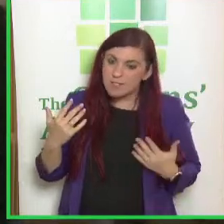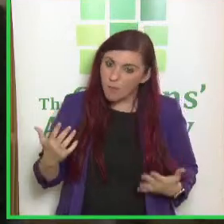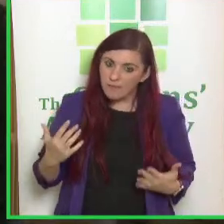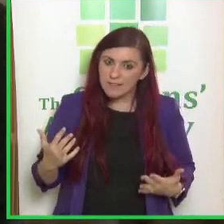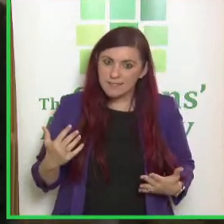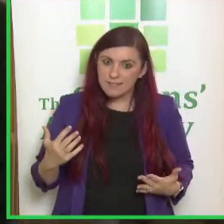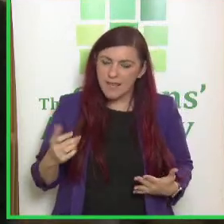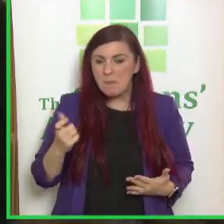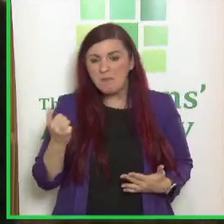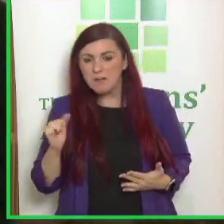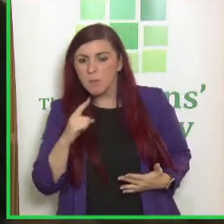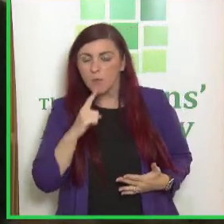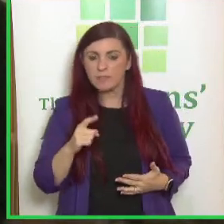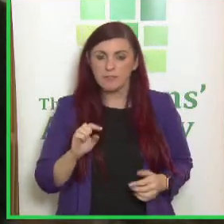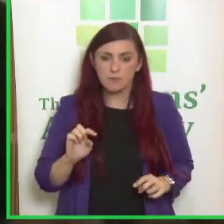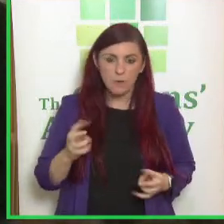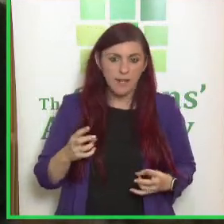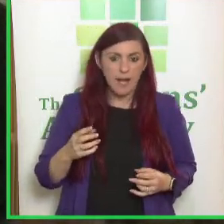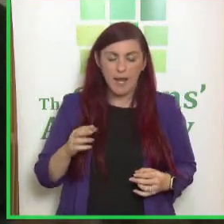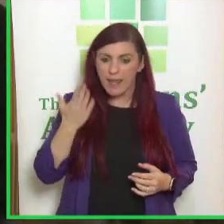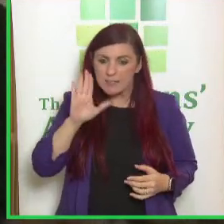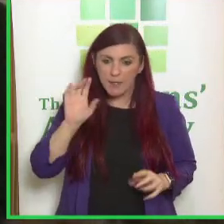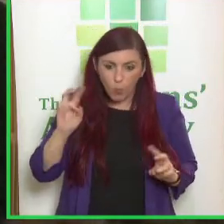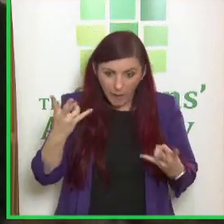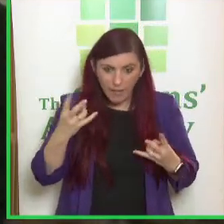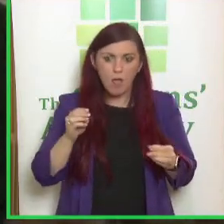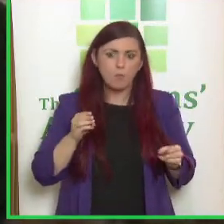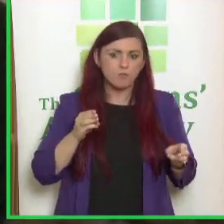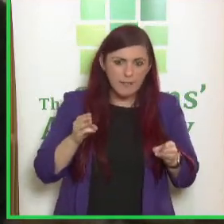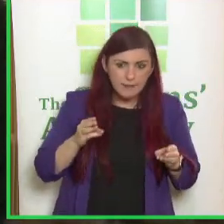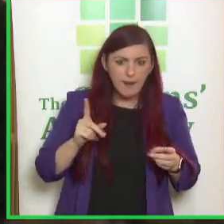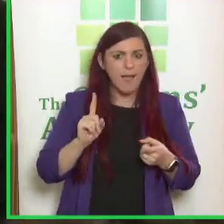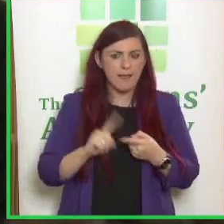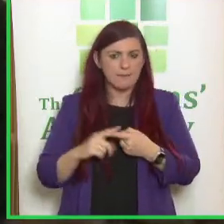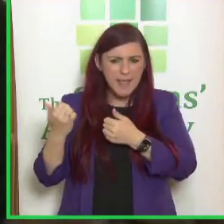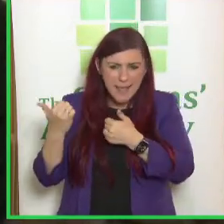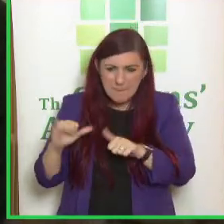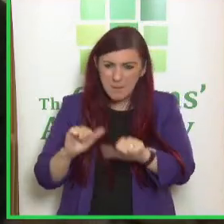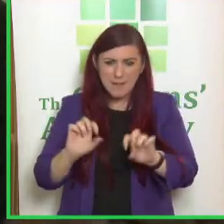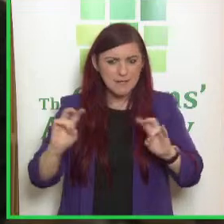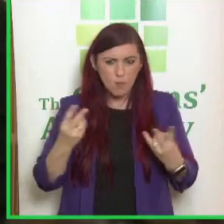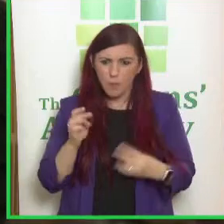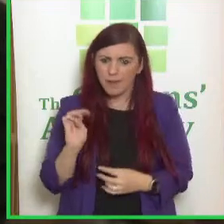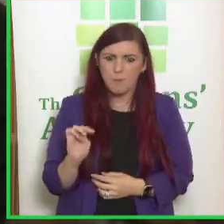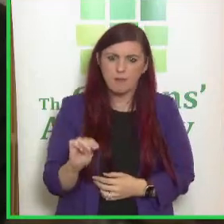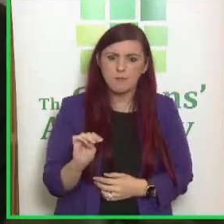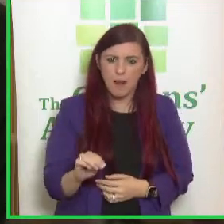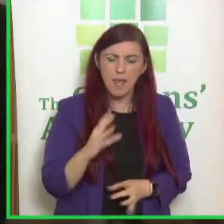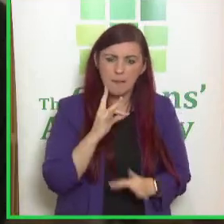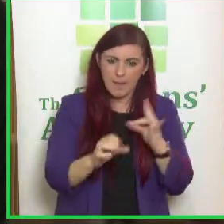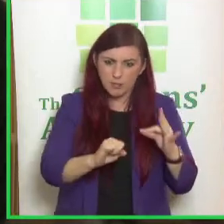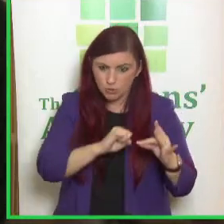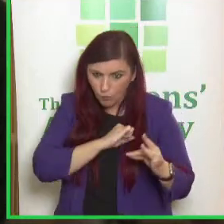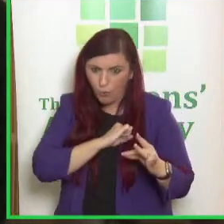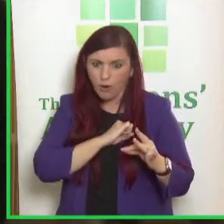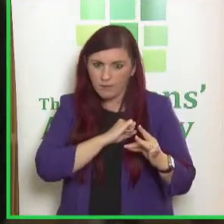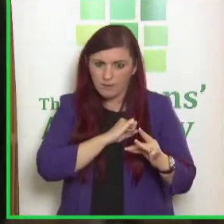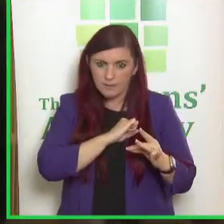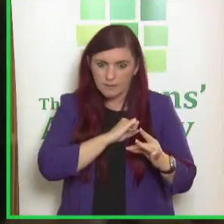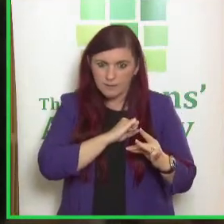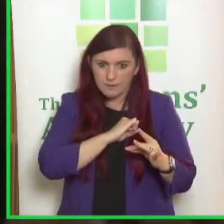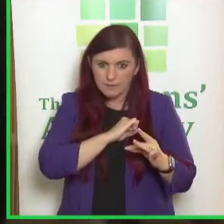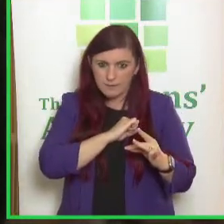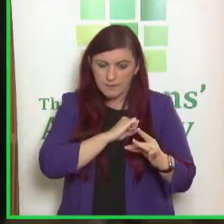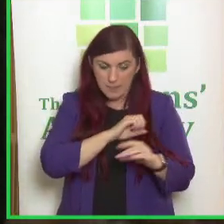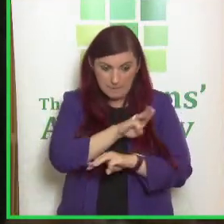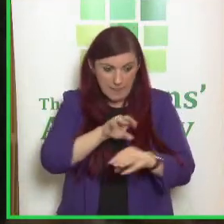let's be quick, let's be practical, and let's implement stuff as quickly as possible and make sure that the voices of people who